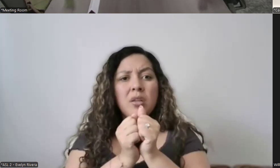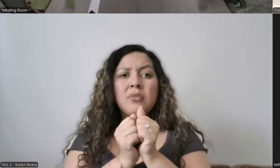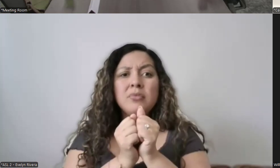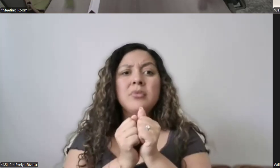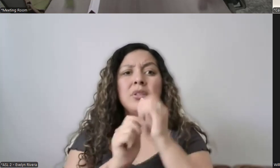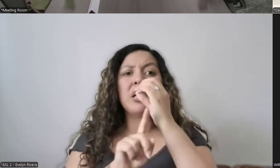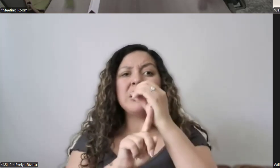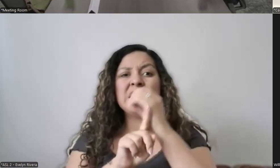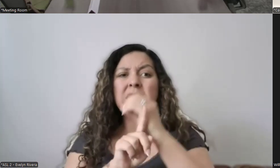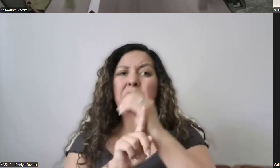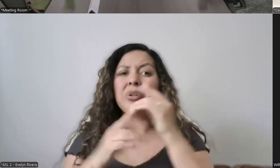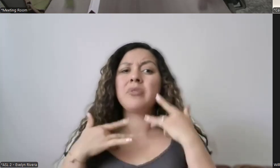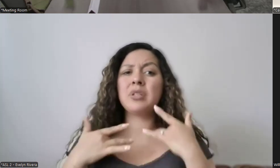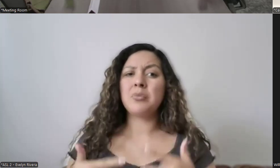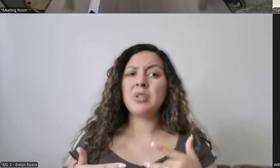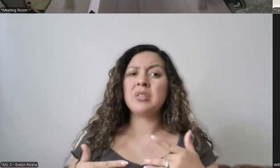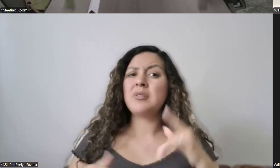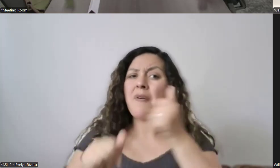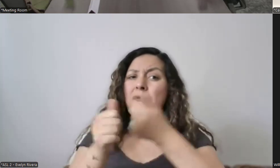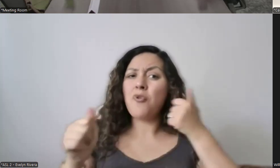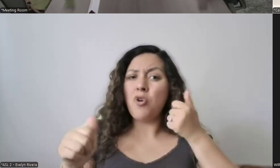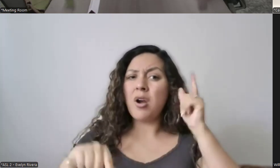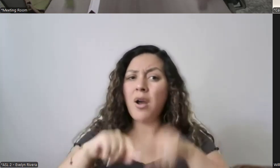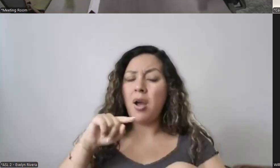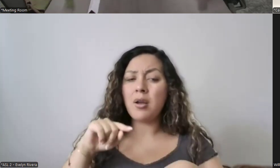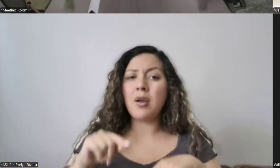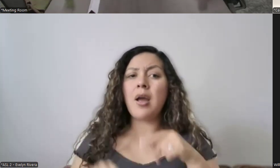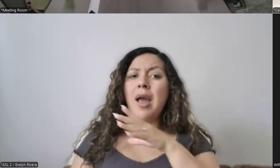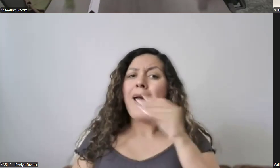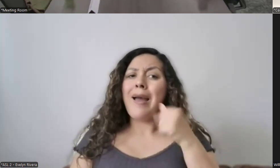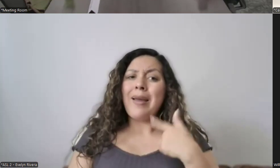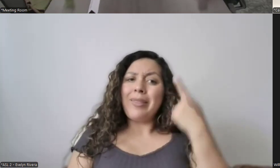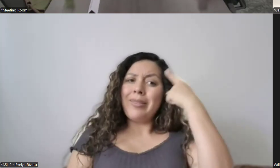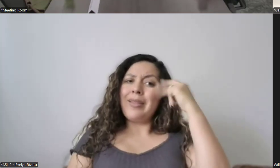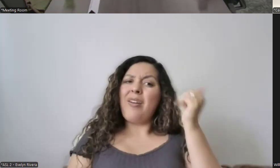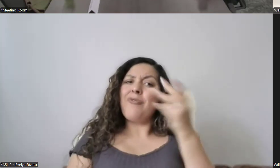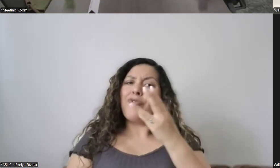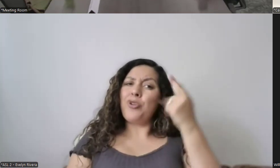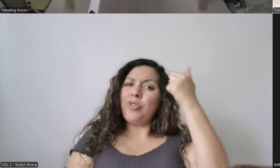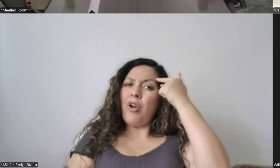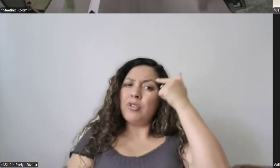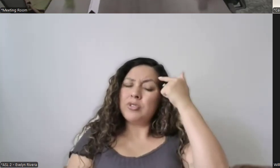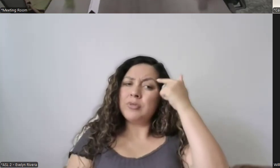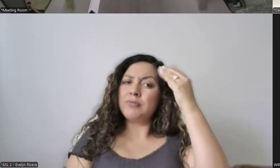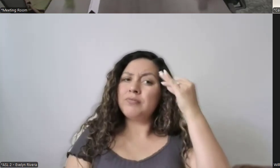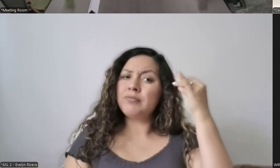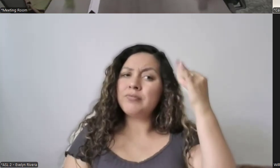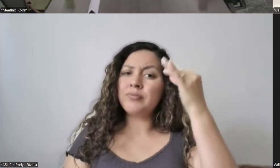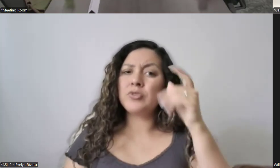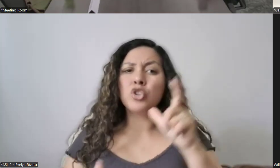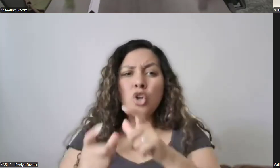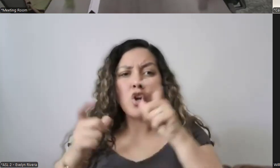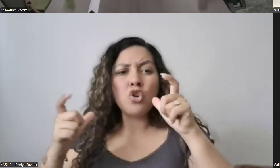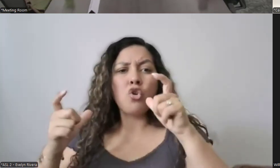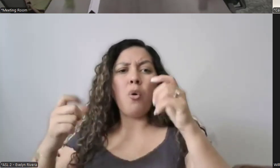It's seemingly unavoidable. And I think a couple thoughts. Number one is there is enormous power in